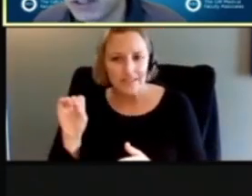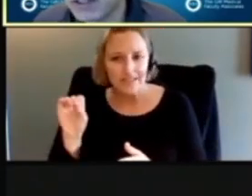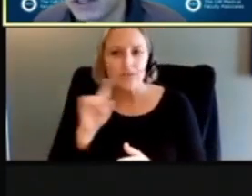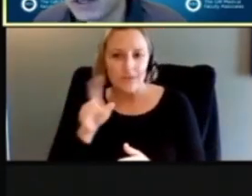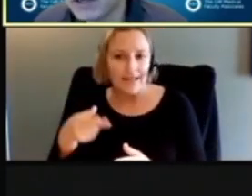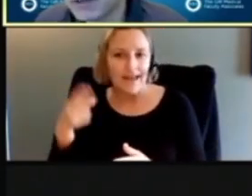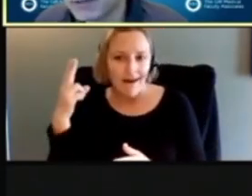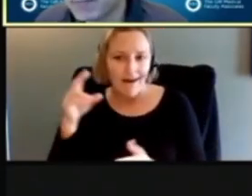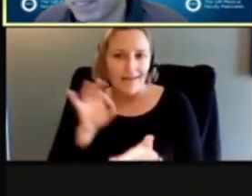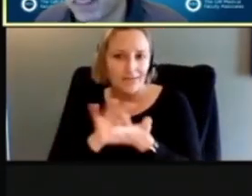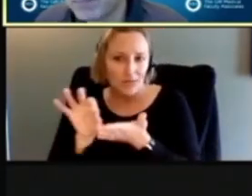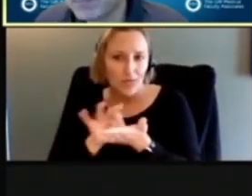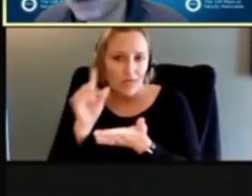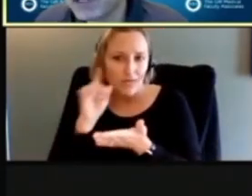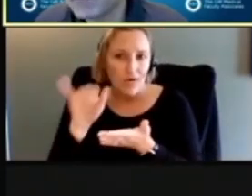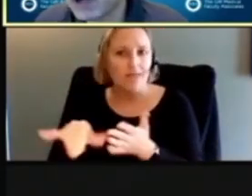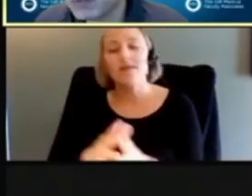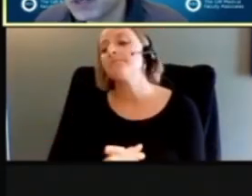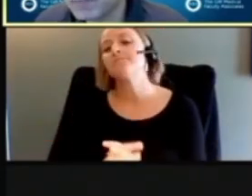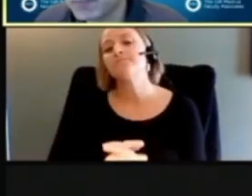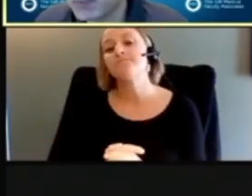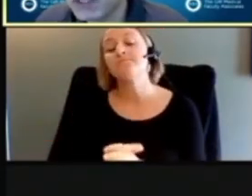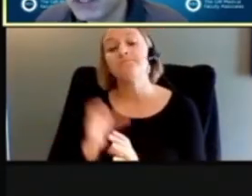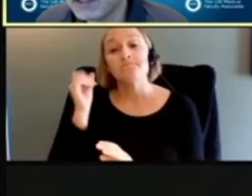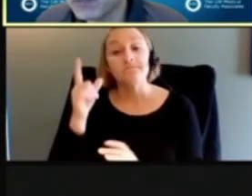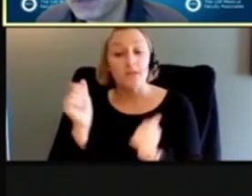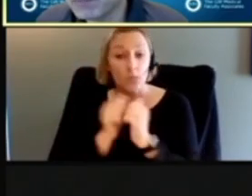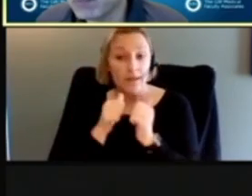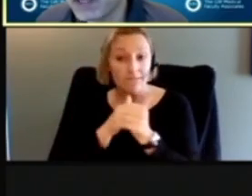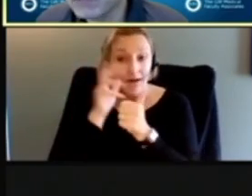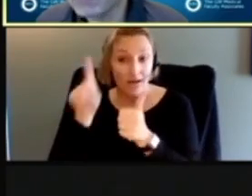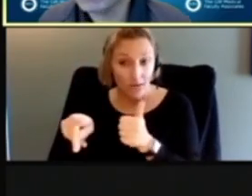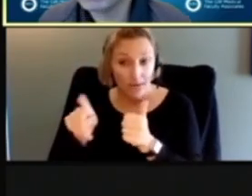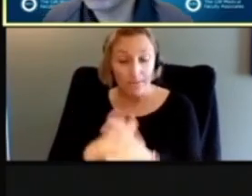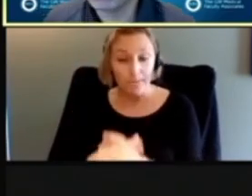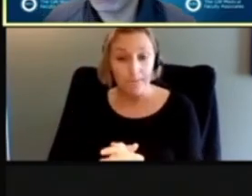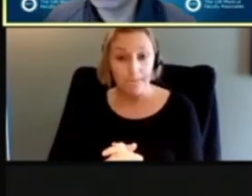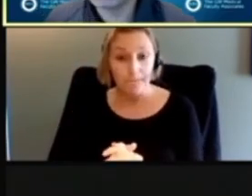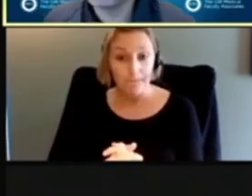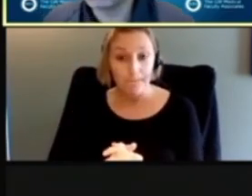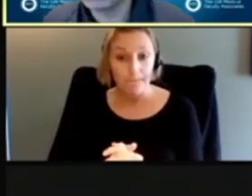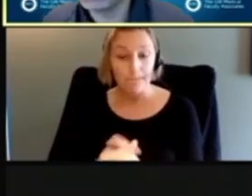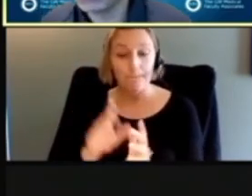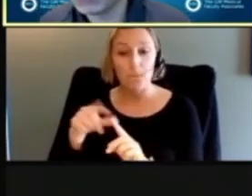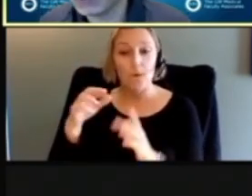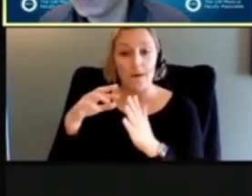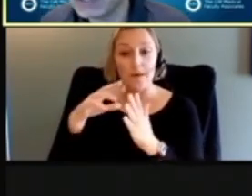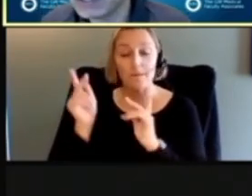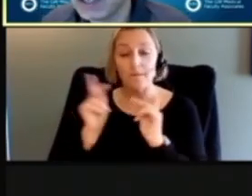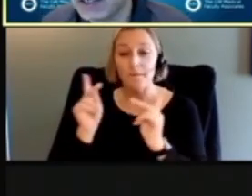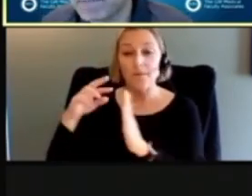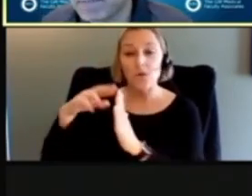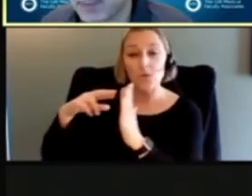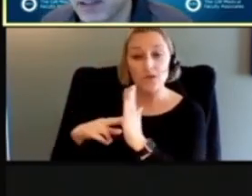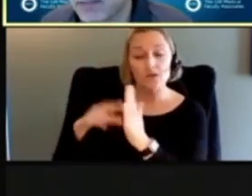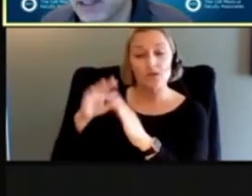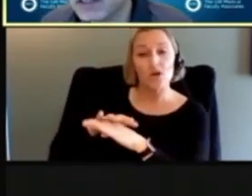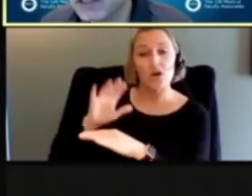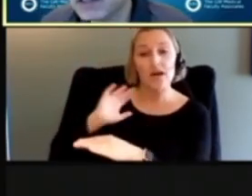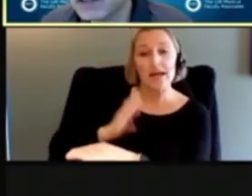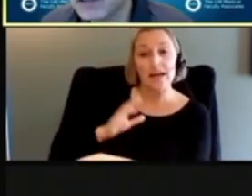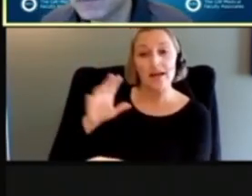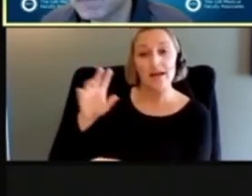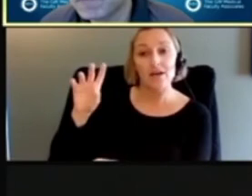high. But in follow-up, when people registered through our digital kind of intake,